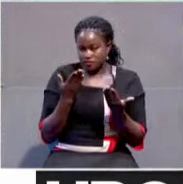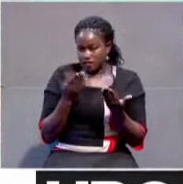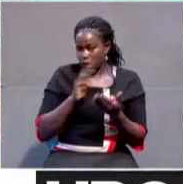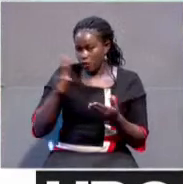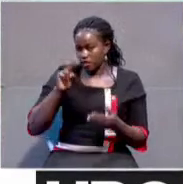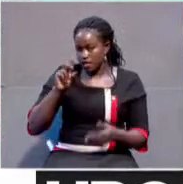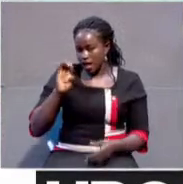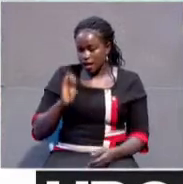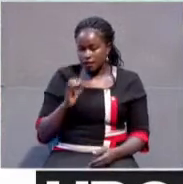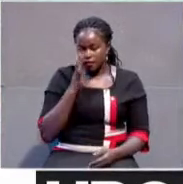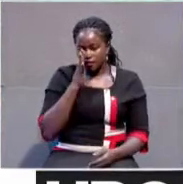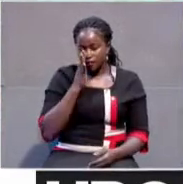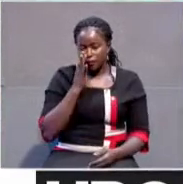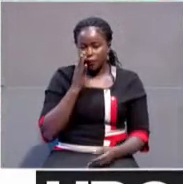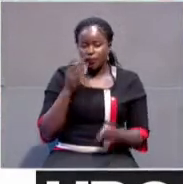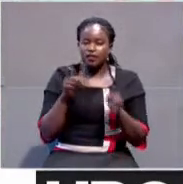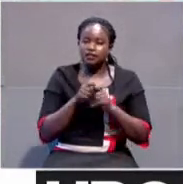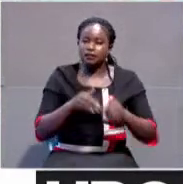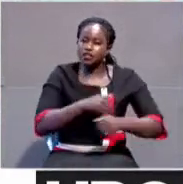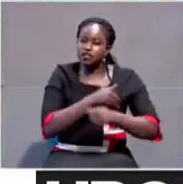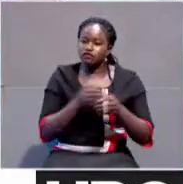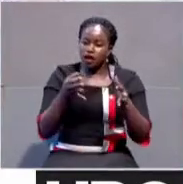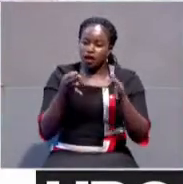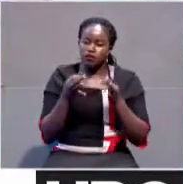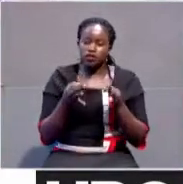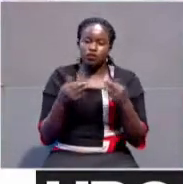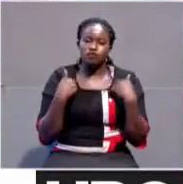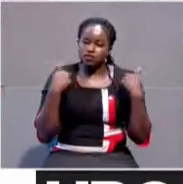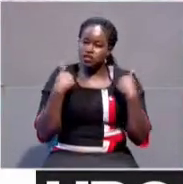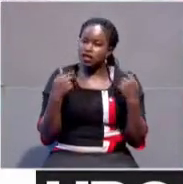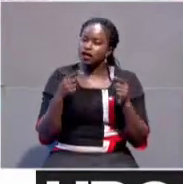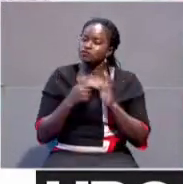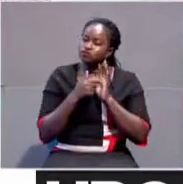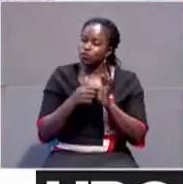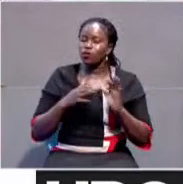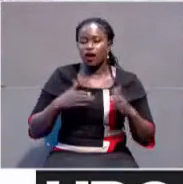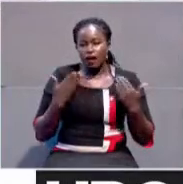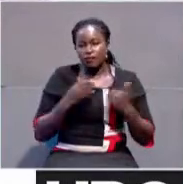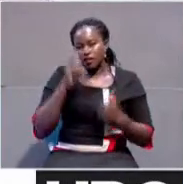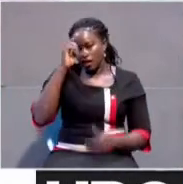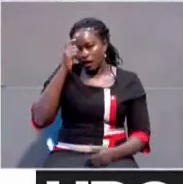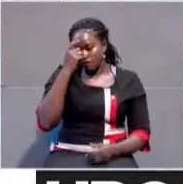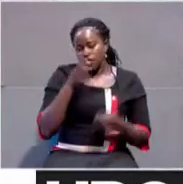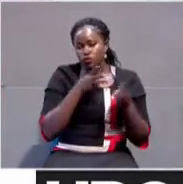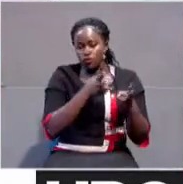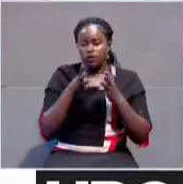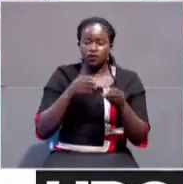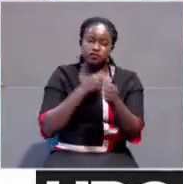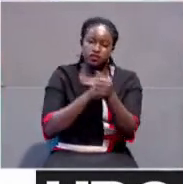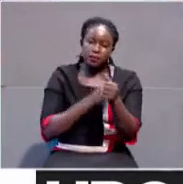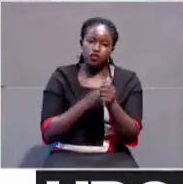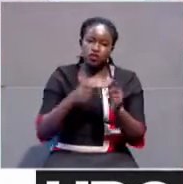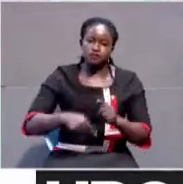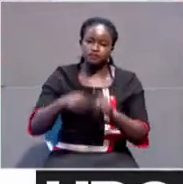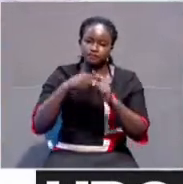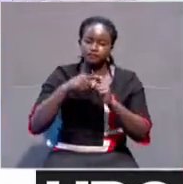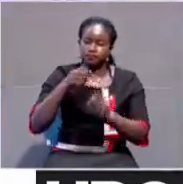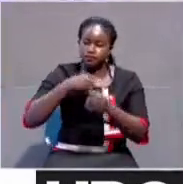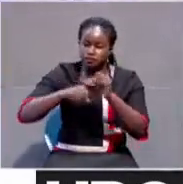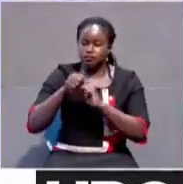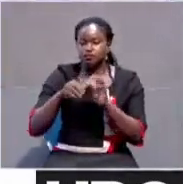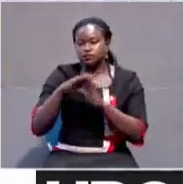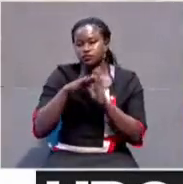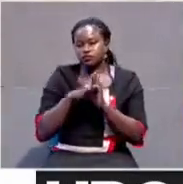The Deputy Chief Accounting Officer, Male Ben Lawrence, expressed his gratitude towards government's effort to support affirmative action